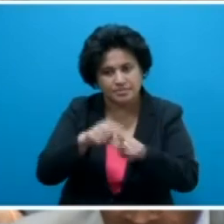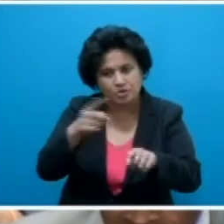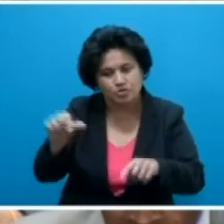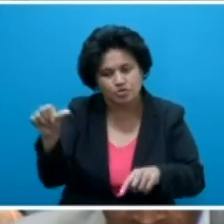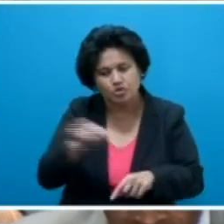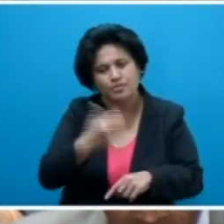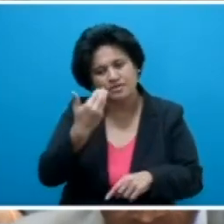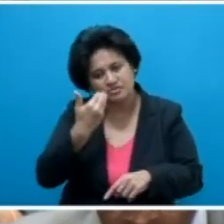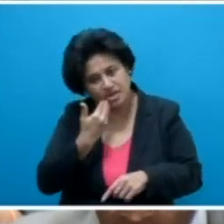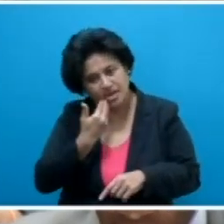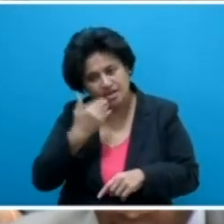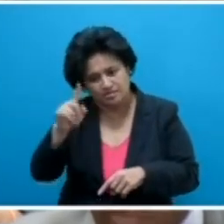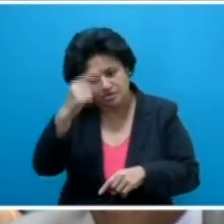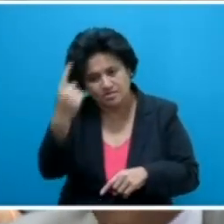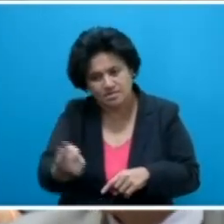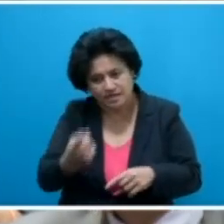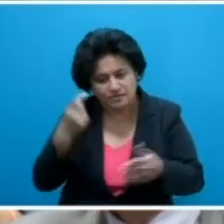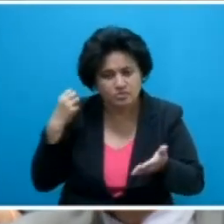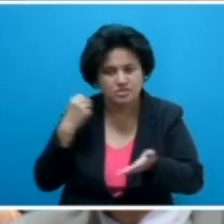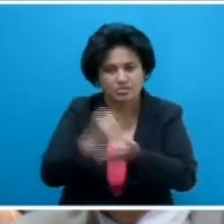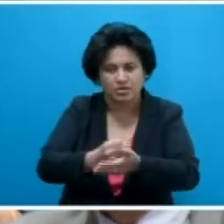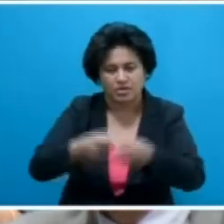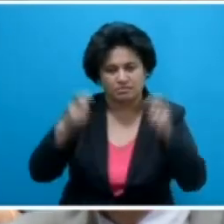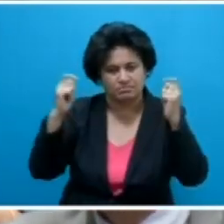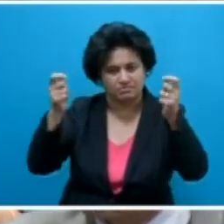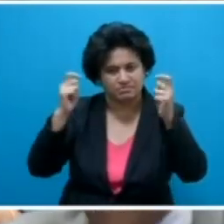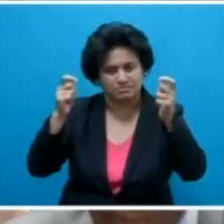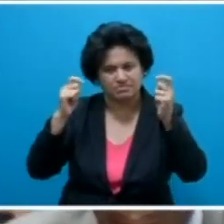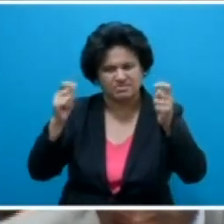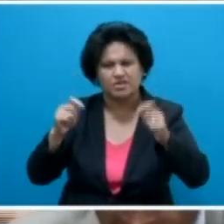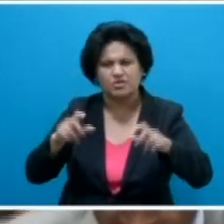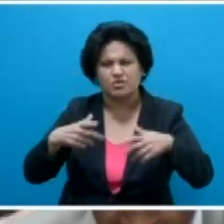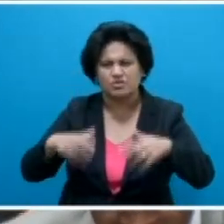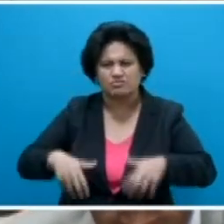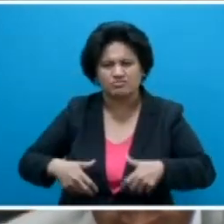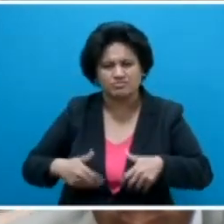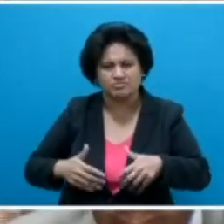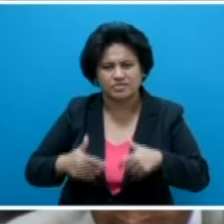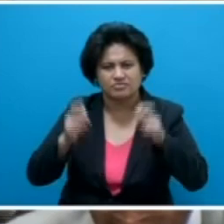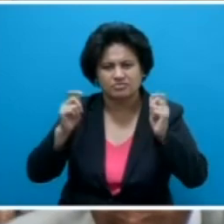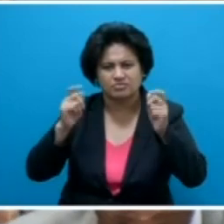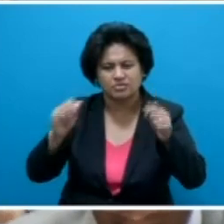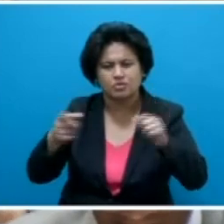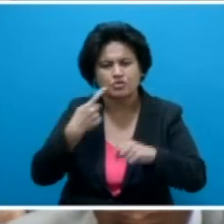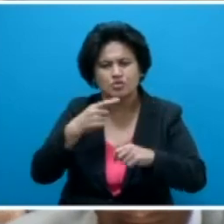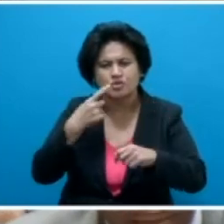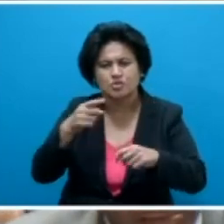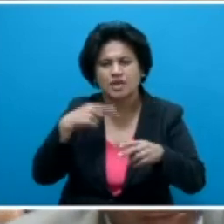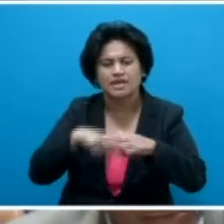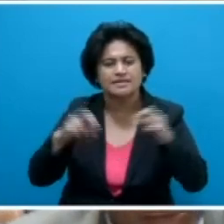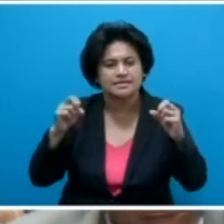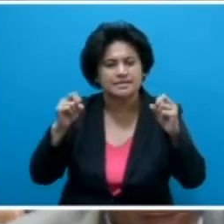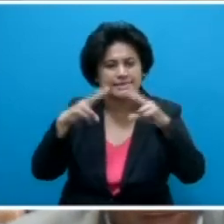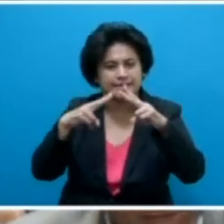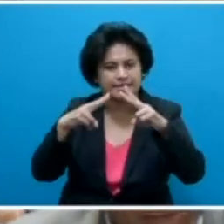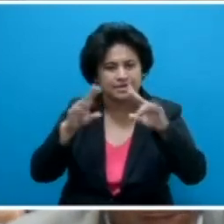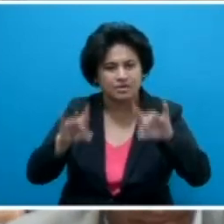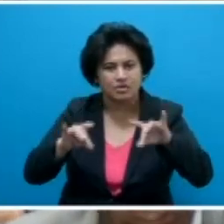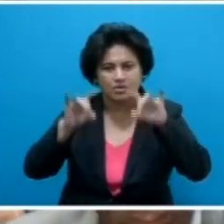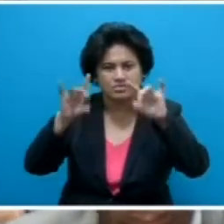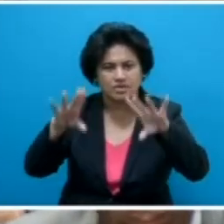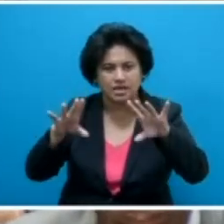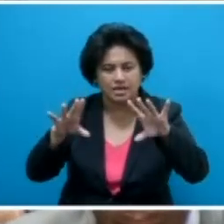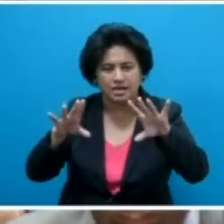of himself for supporting and associating himself with the people swelling in the streets of Sydney and who, more